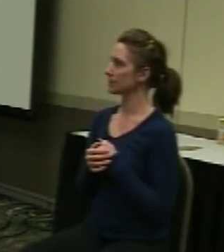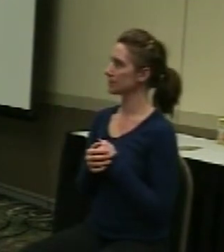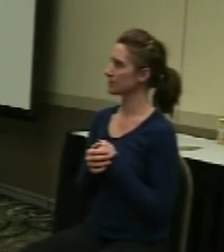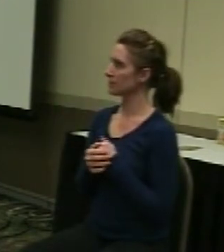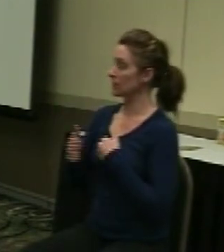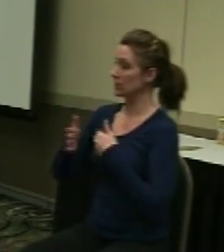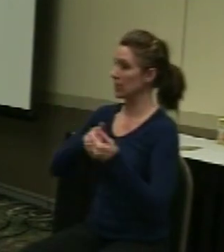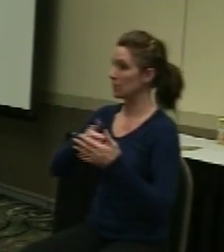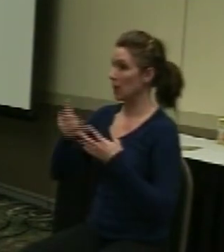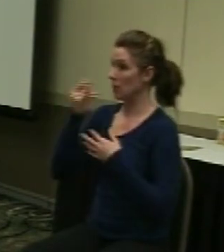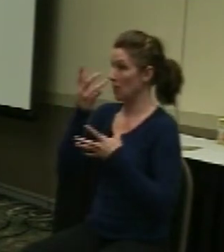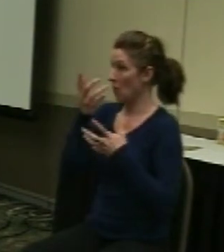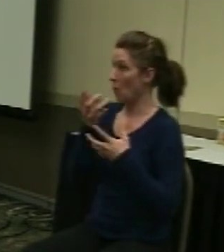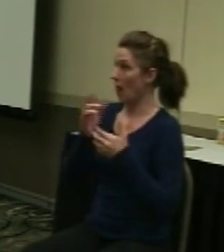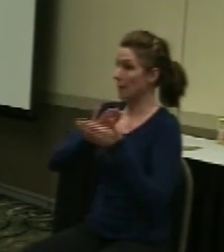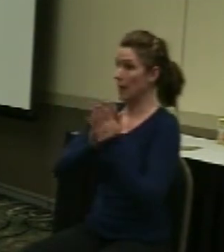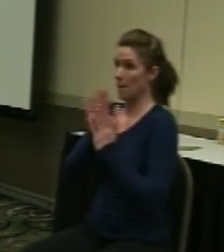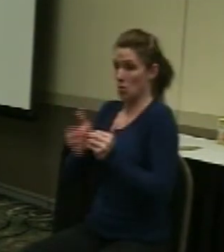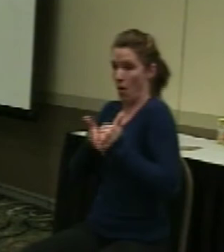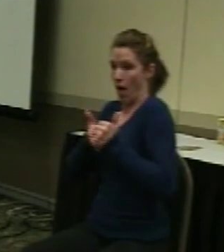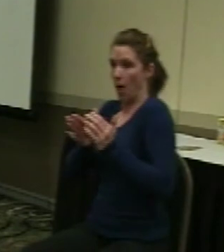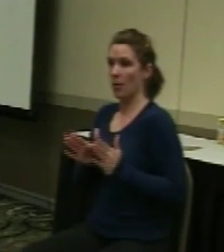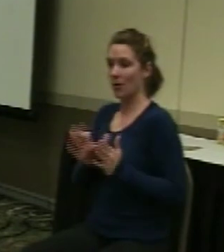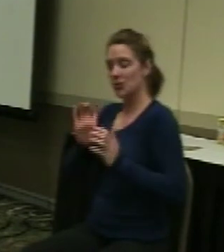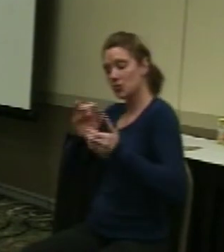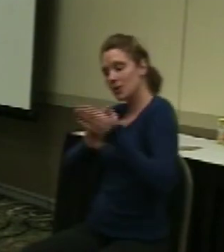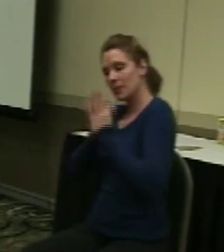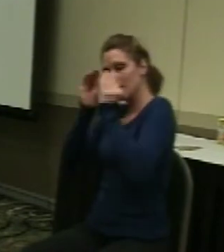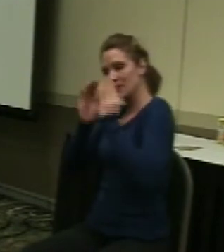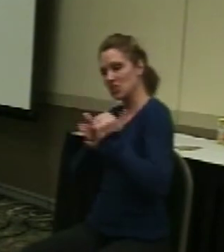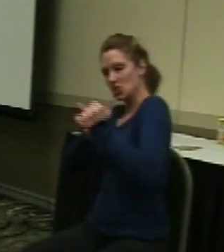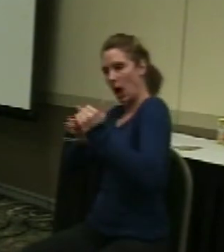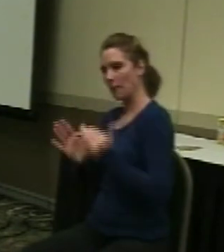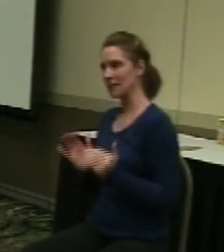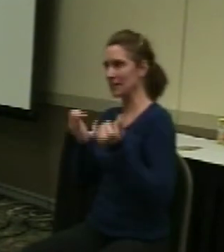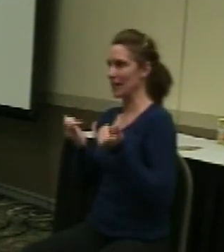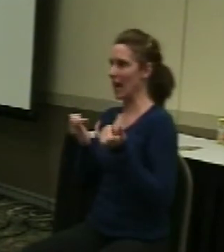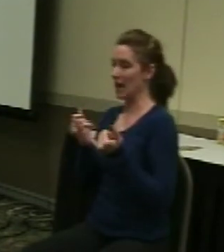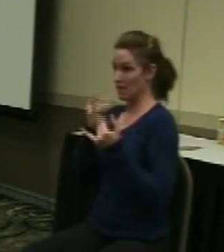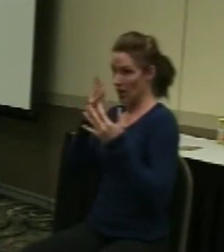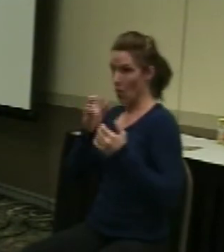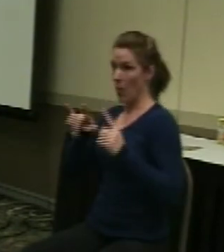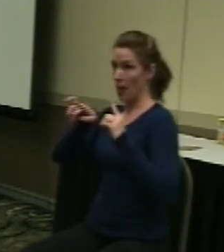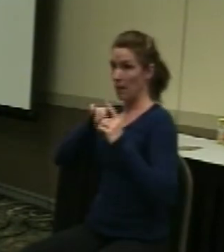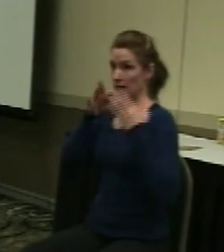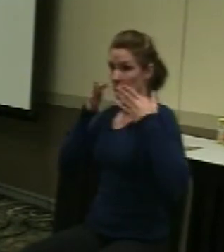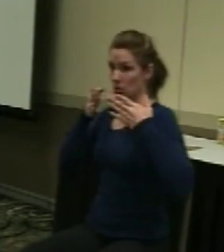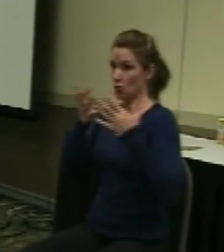is that they want to be your helper, you can be teacher's helper if they want that kind of positive attention,